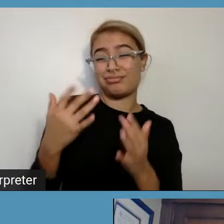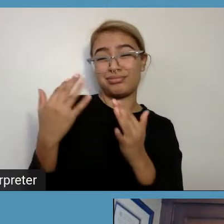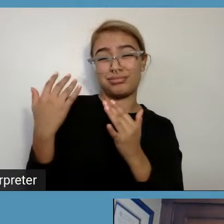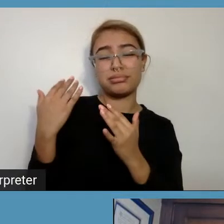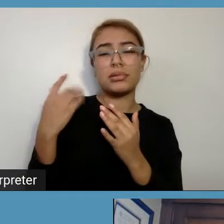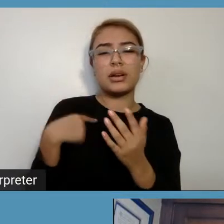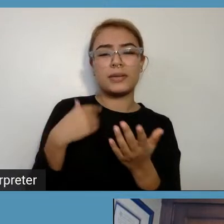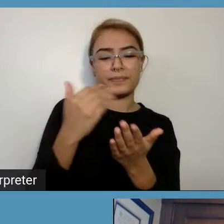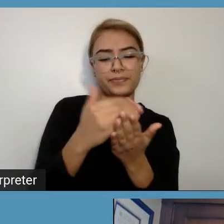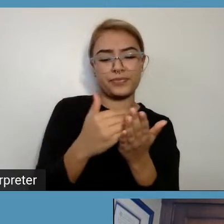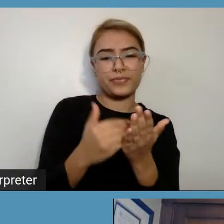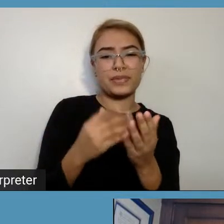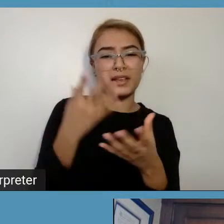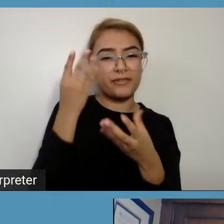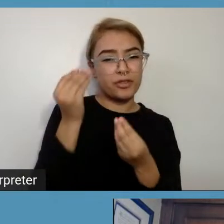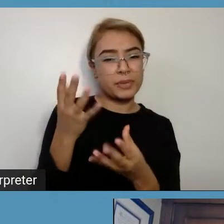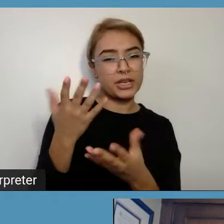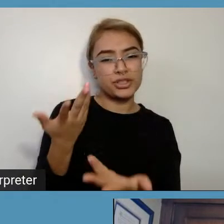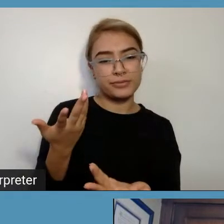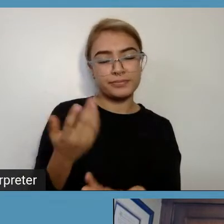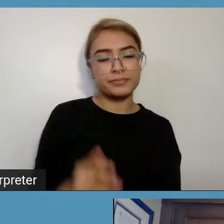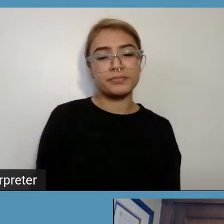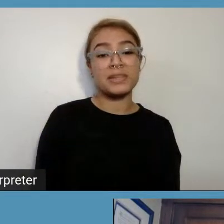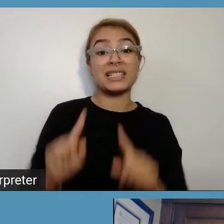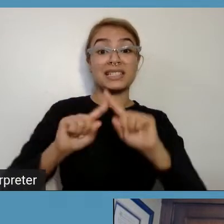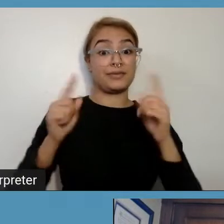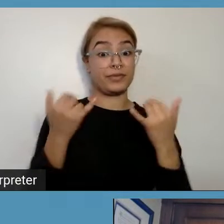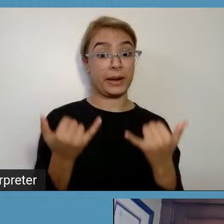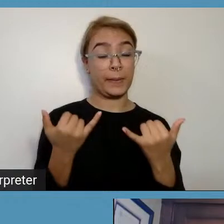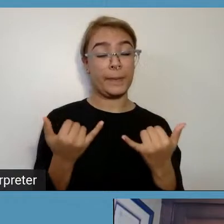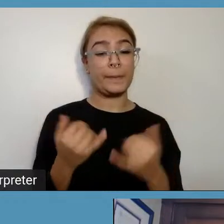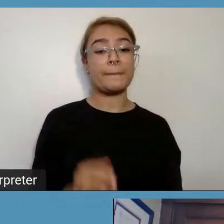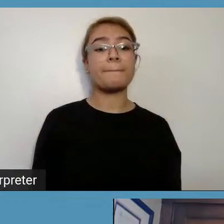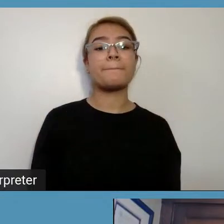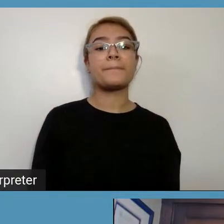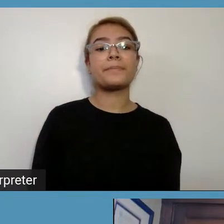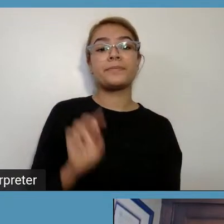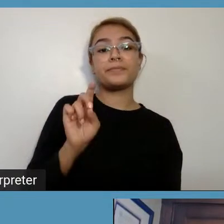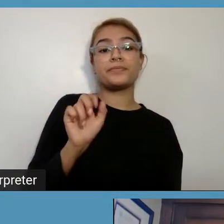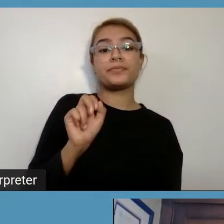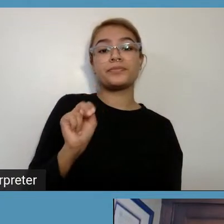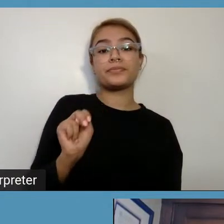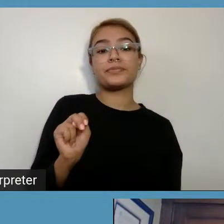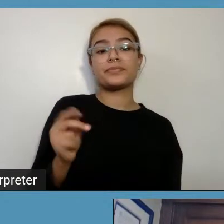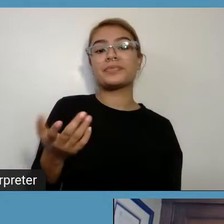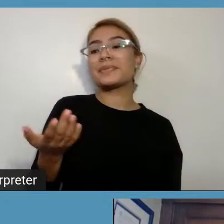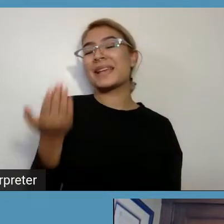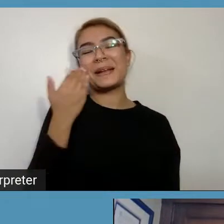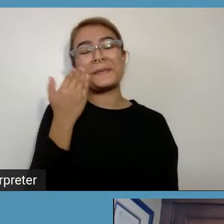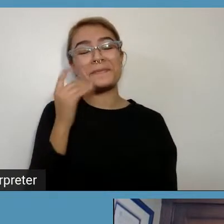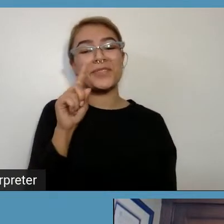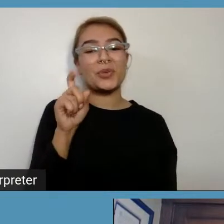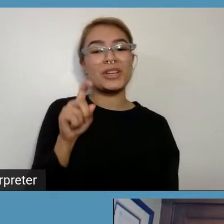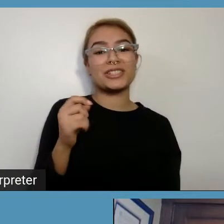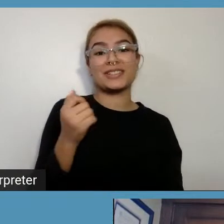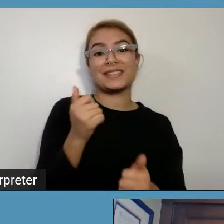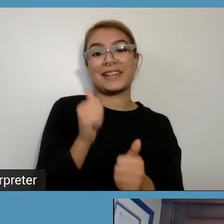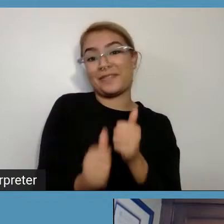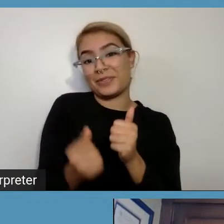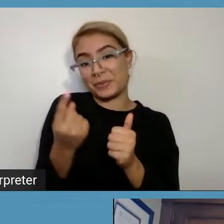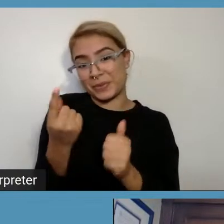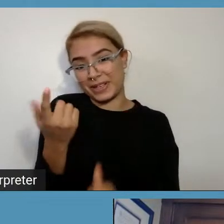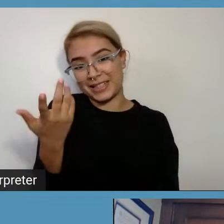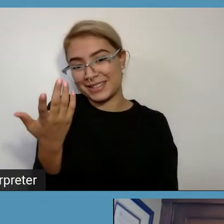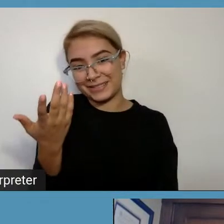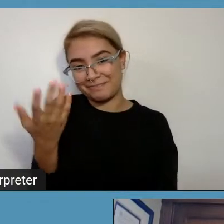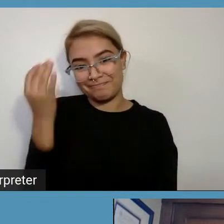Right. Right. Well, I'm sure a question on everybody's mind is the funding. How do you actually get funding for these projects?